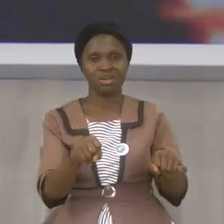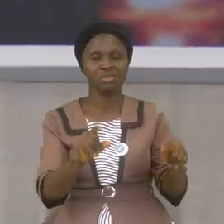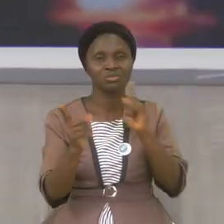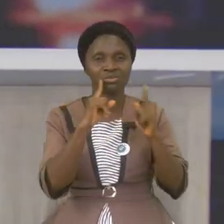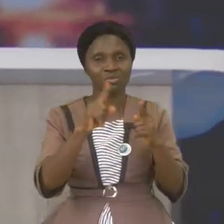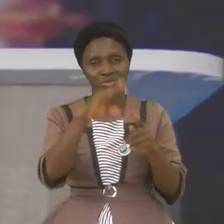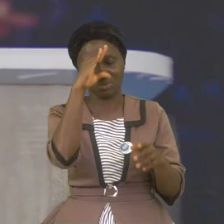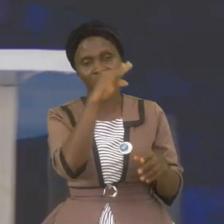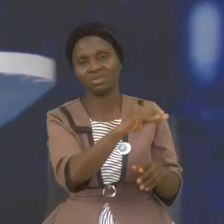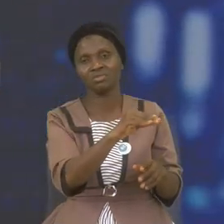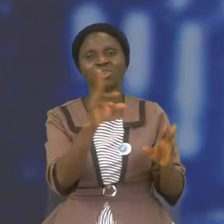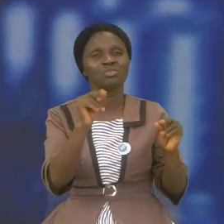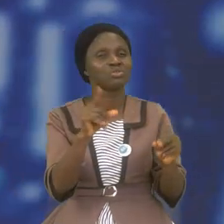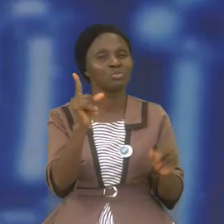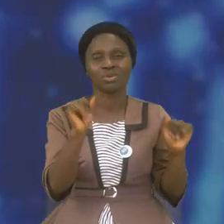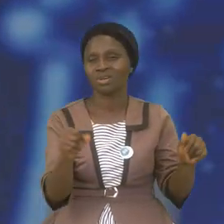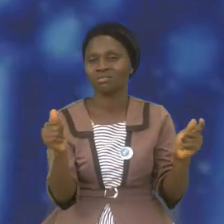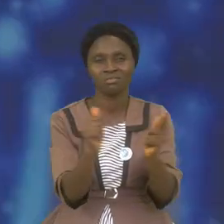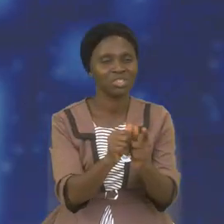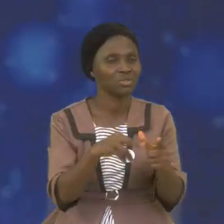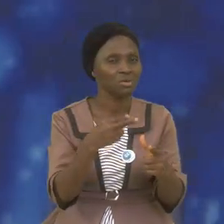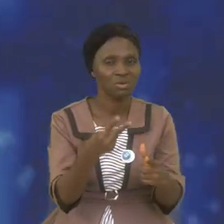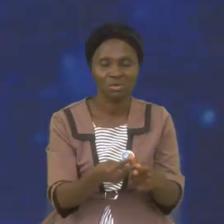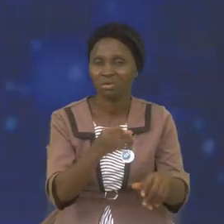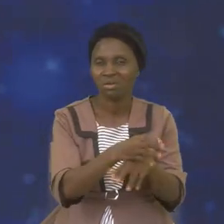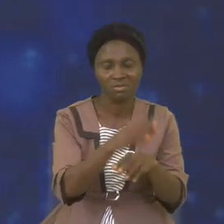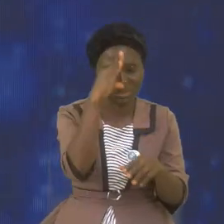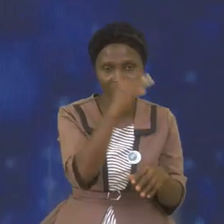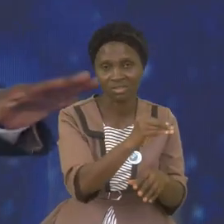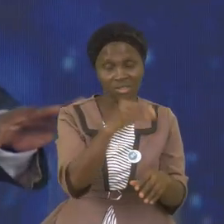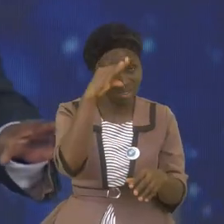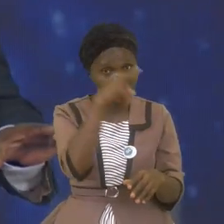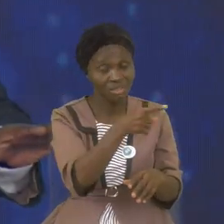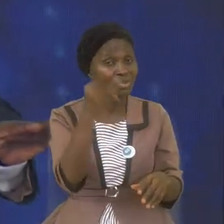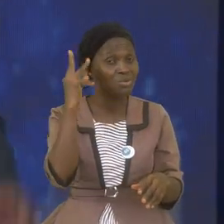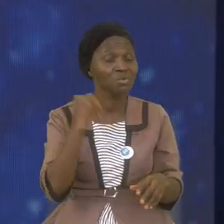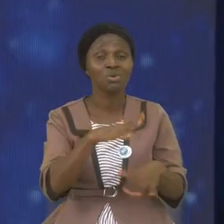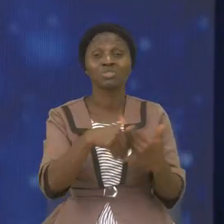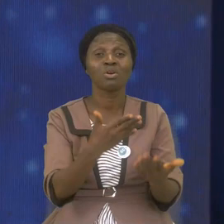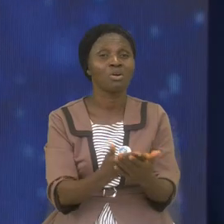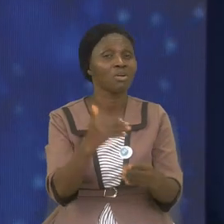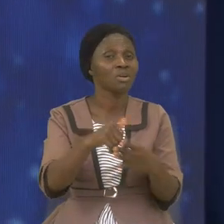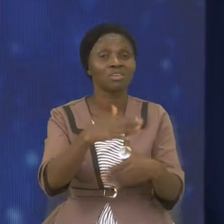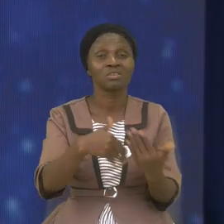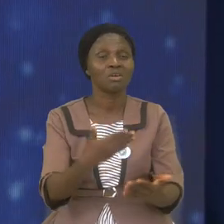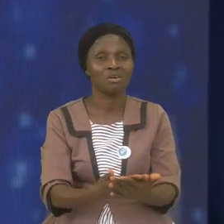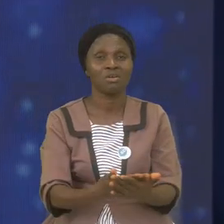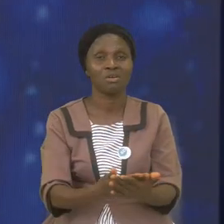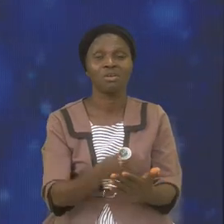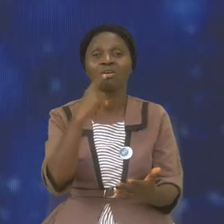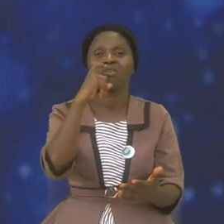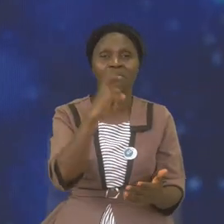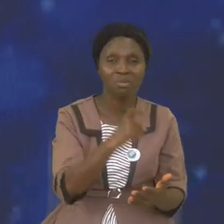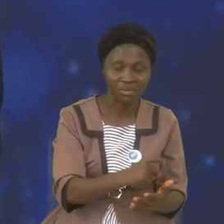nobody could advise him. He was all in all. He was running a